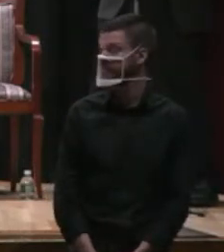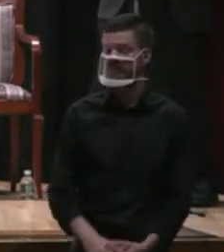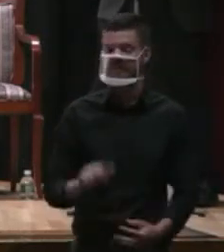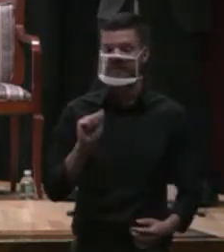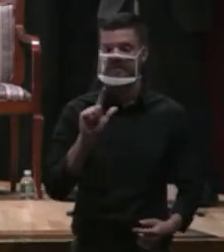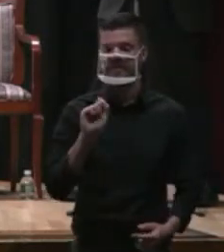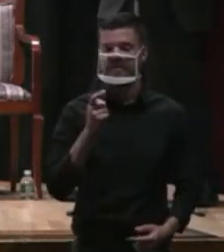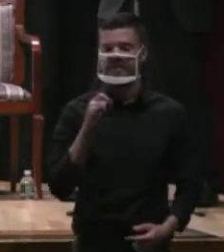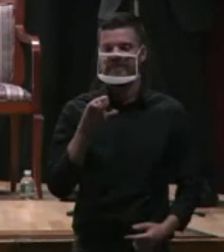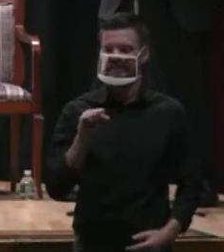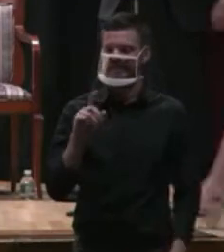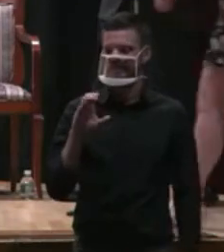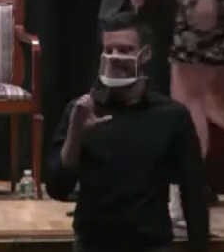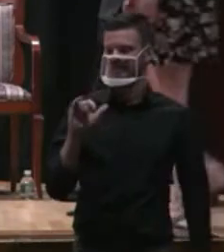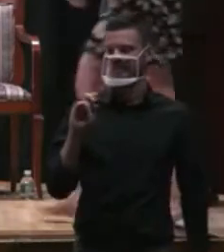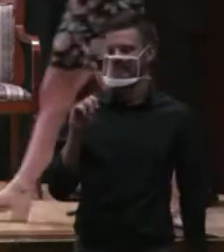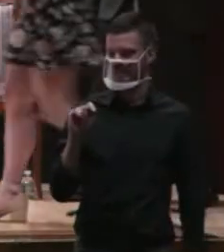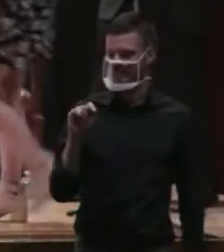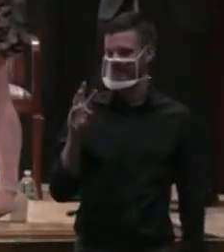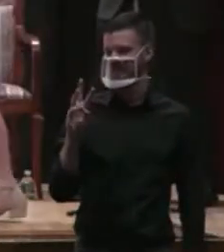Alexis Clintworth.